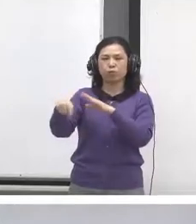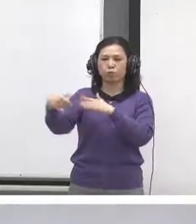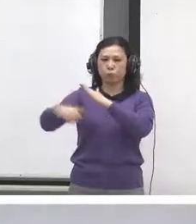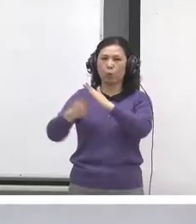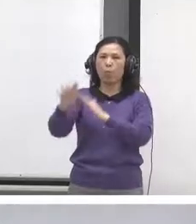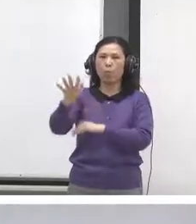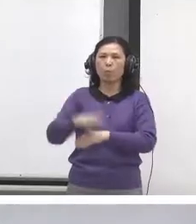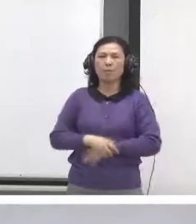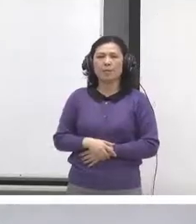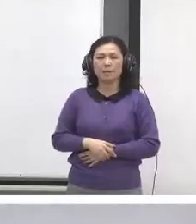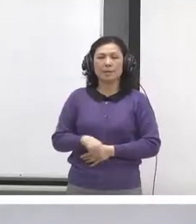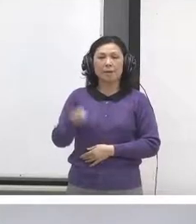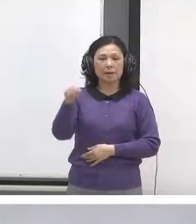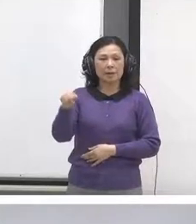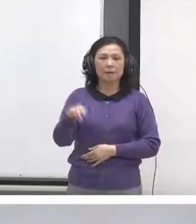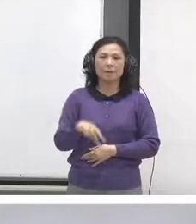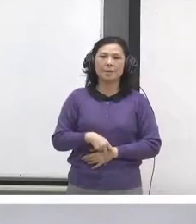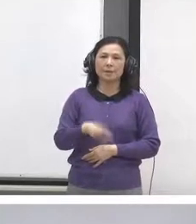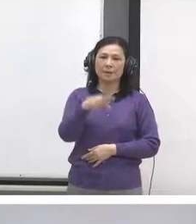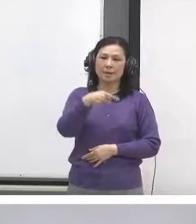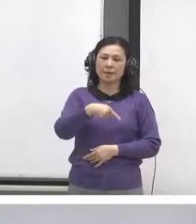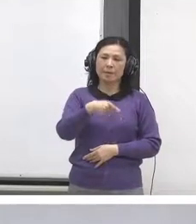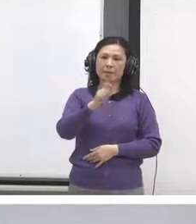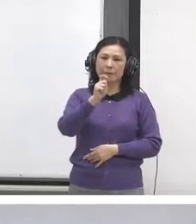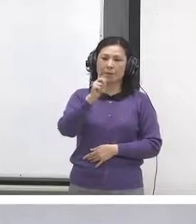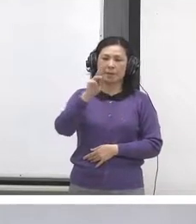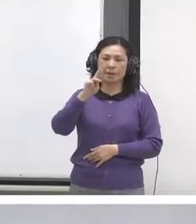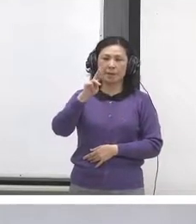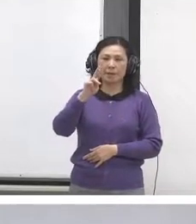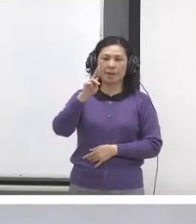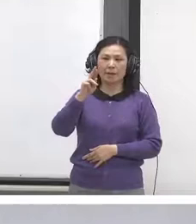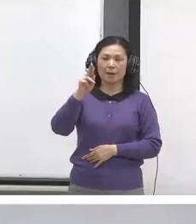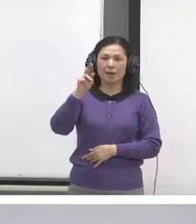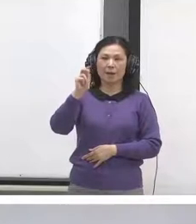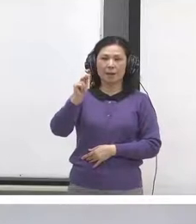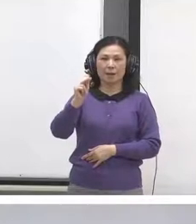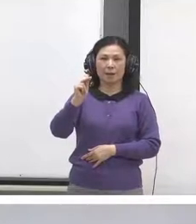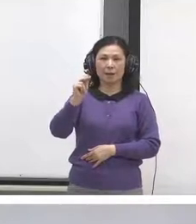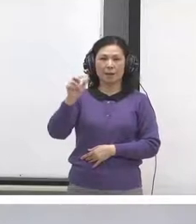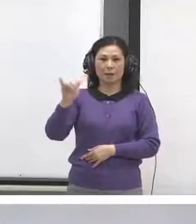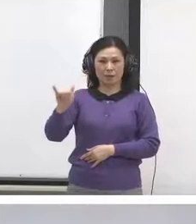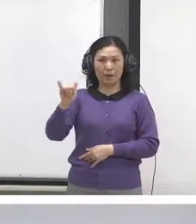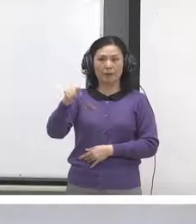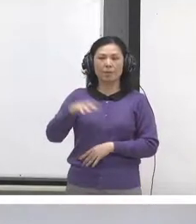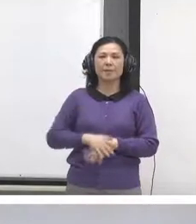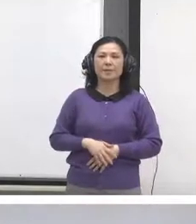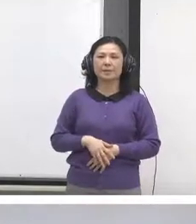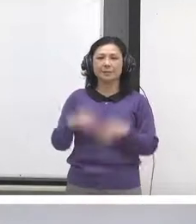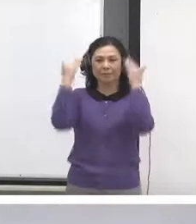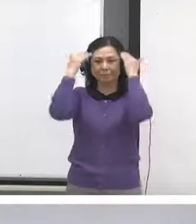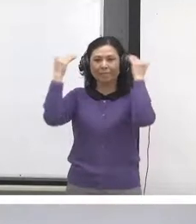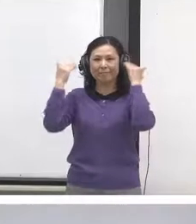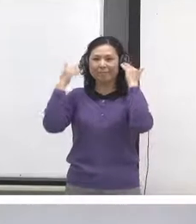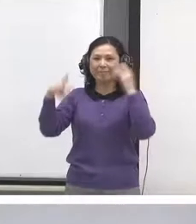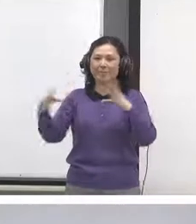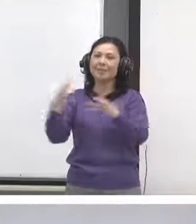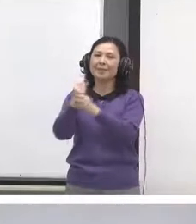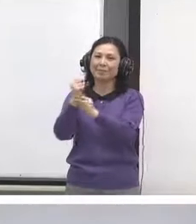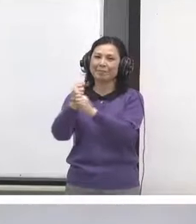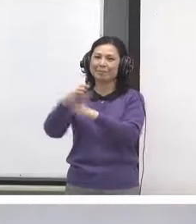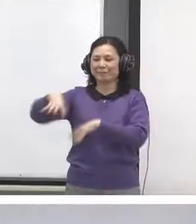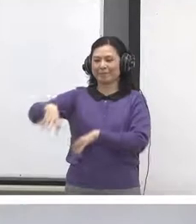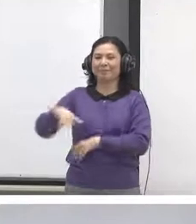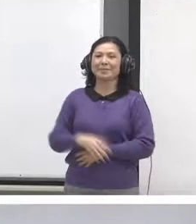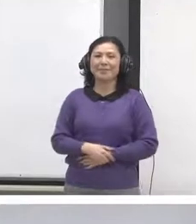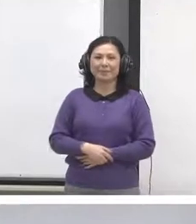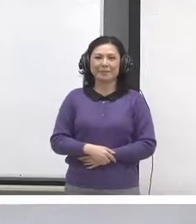coup in South a corporation in South of South Korea. So we are having coffee together